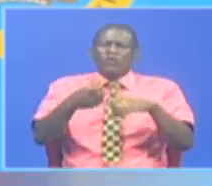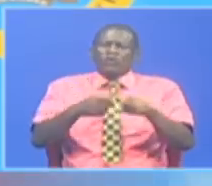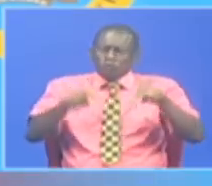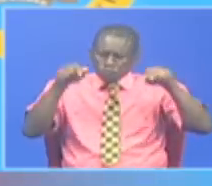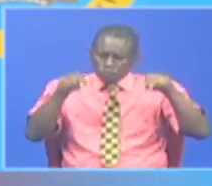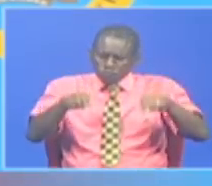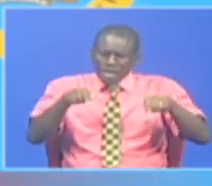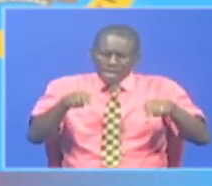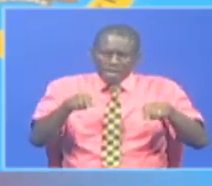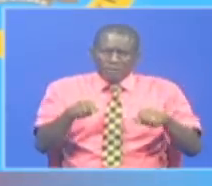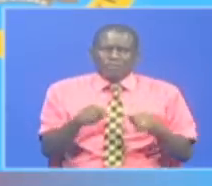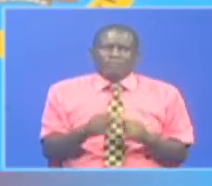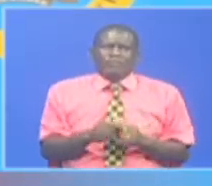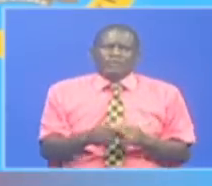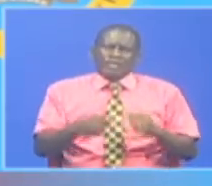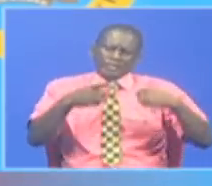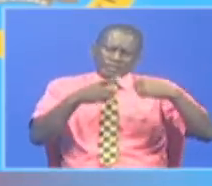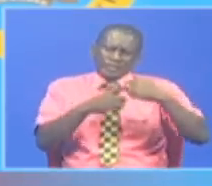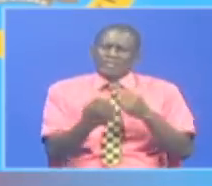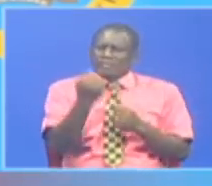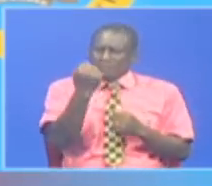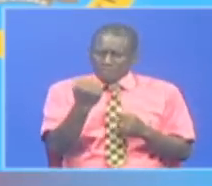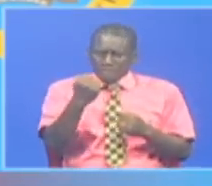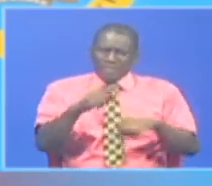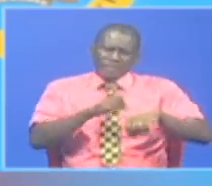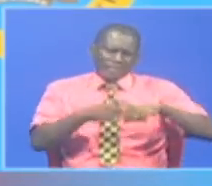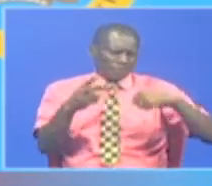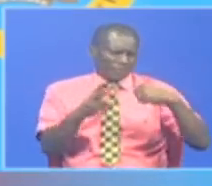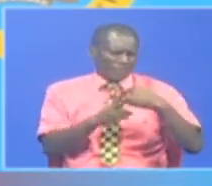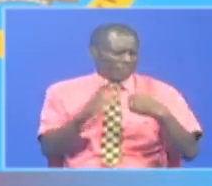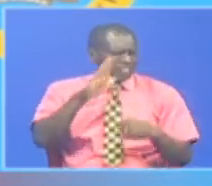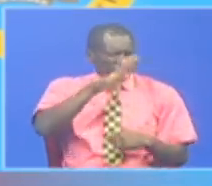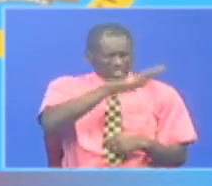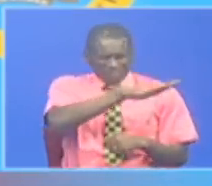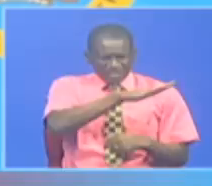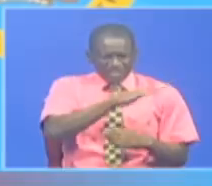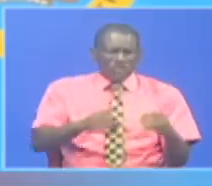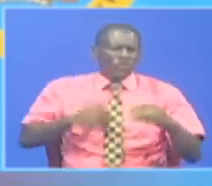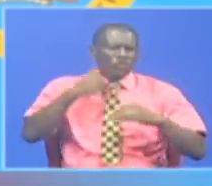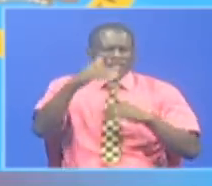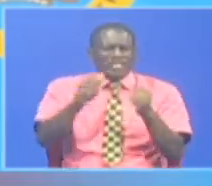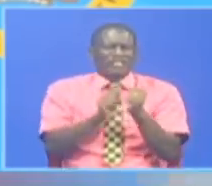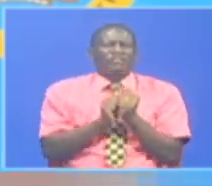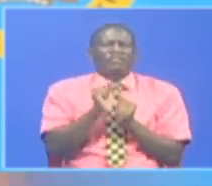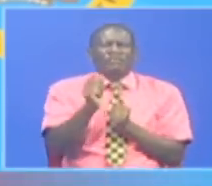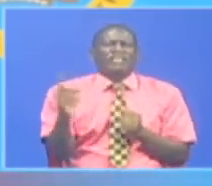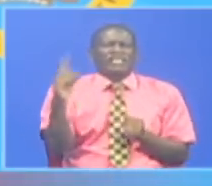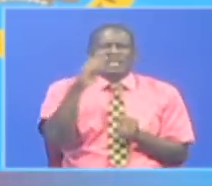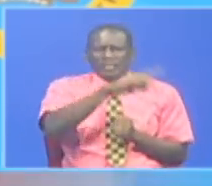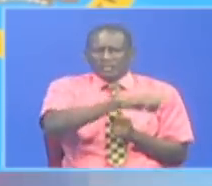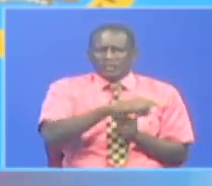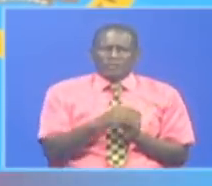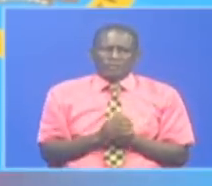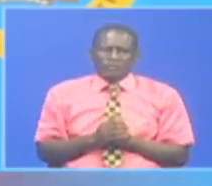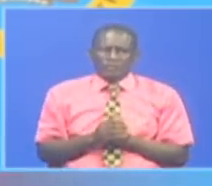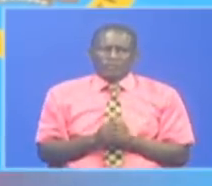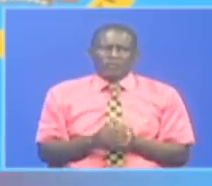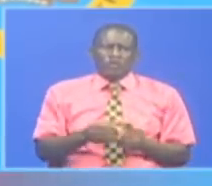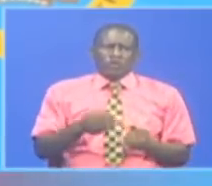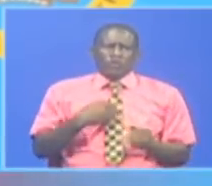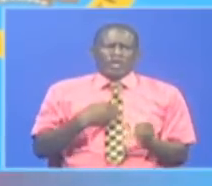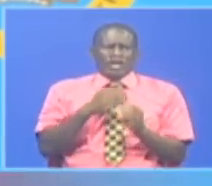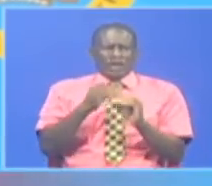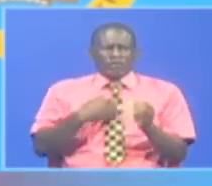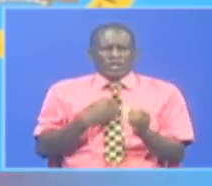today, the 6th of May at 7 p.m. for the next 15 days. There will be